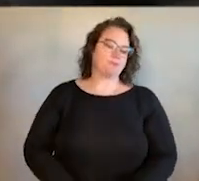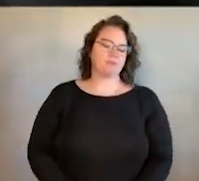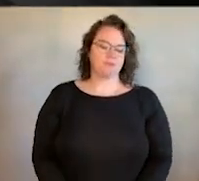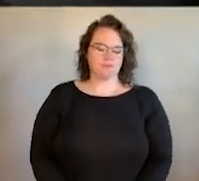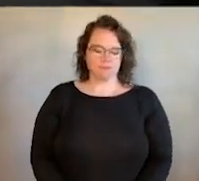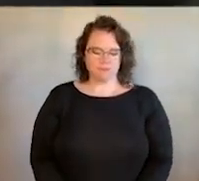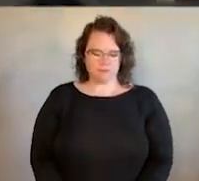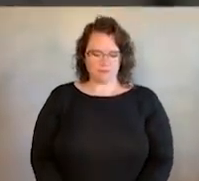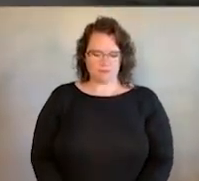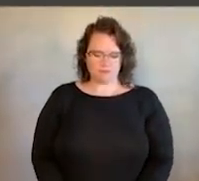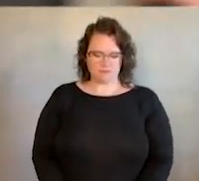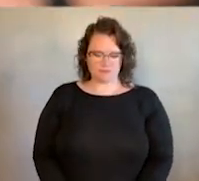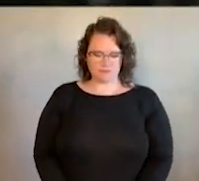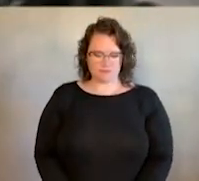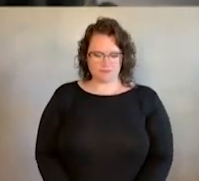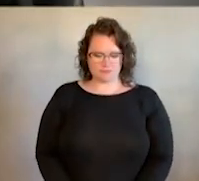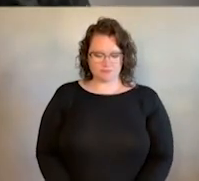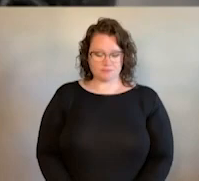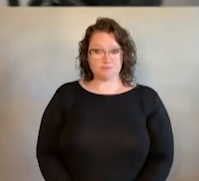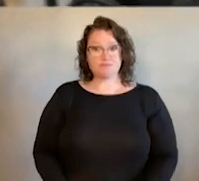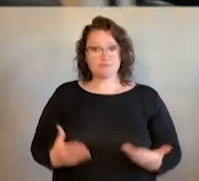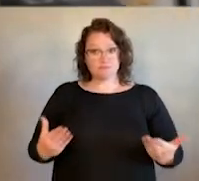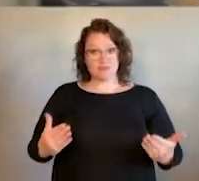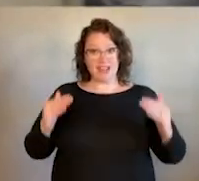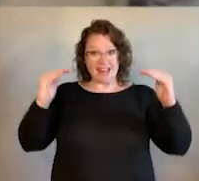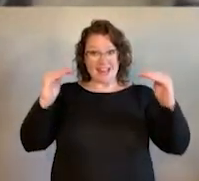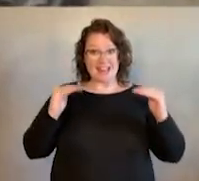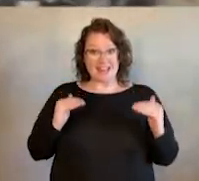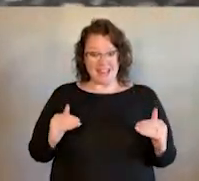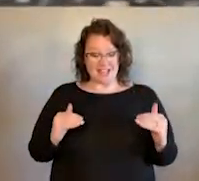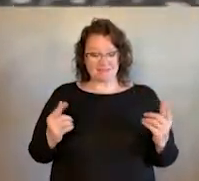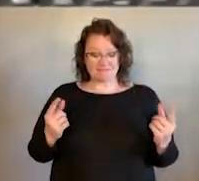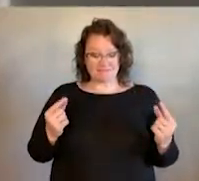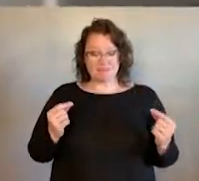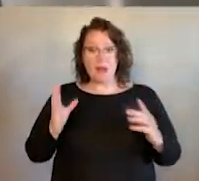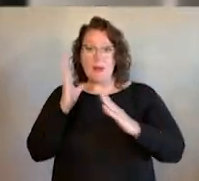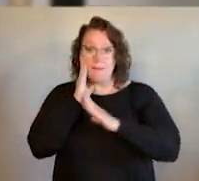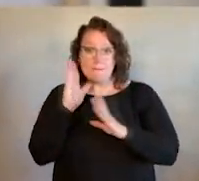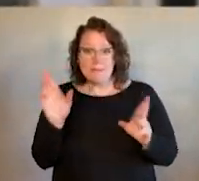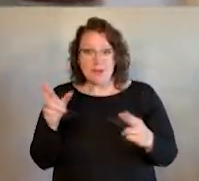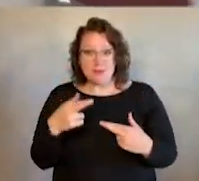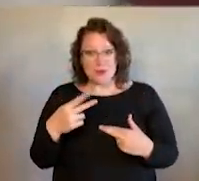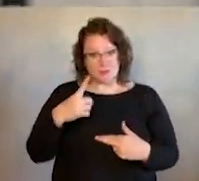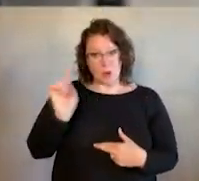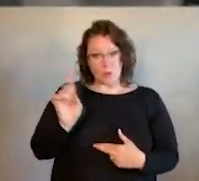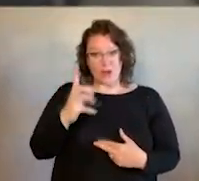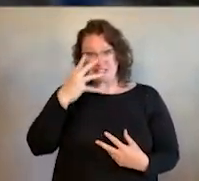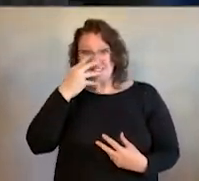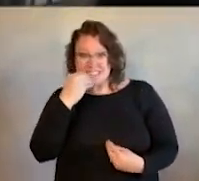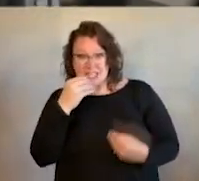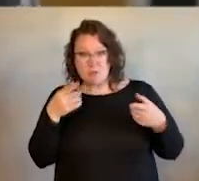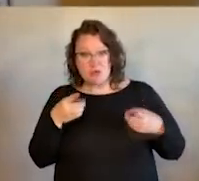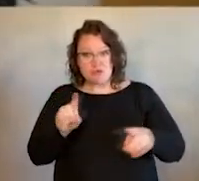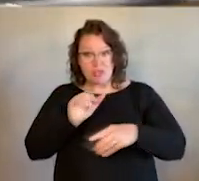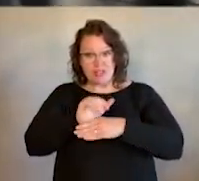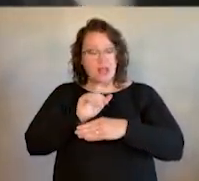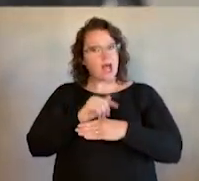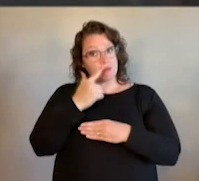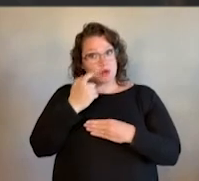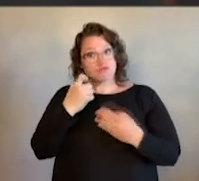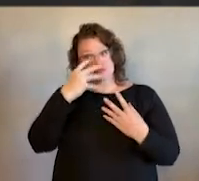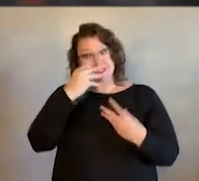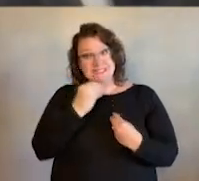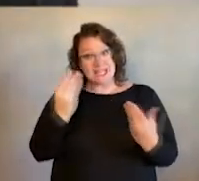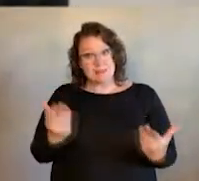10. Good job, Wade. So next we're going to go look at our bedrooms where we get to stay during the night because we actually get to sleep